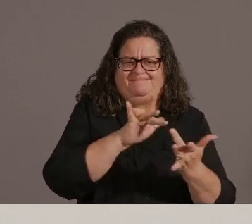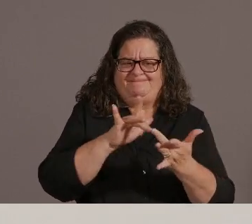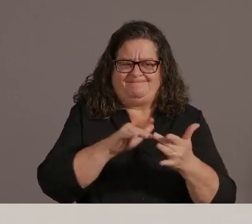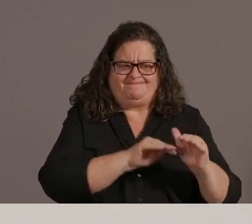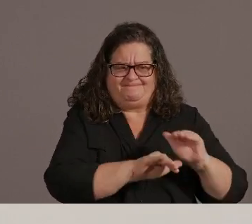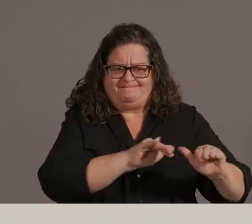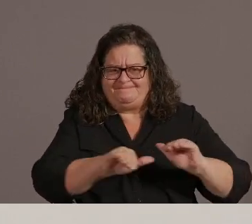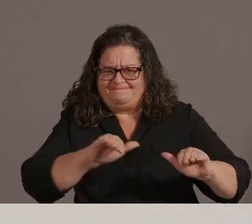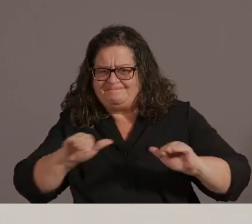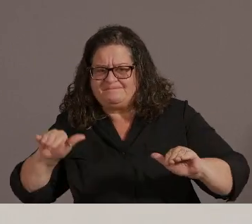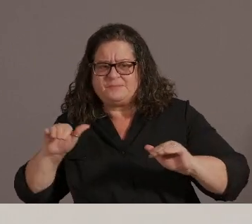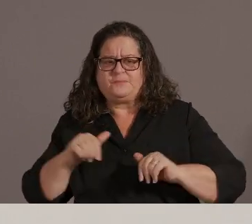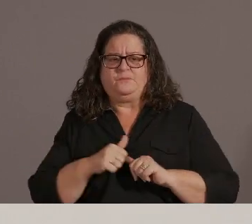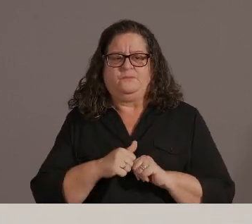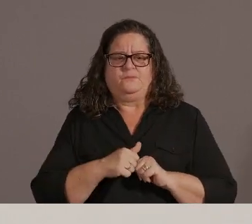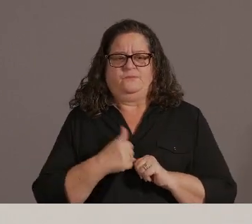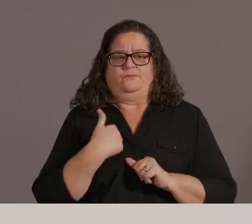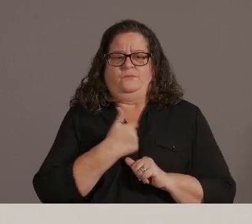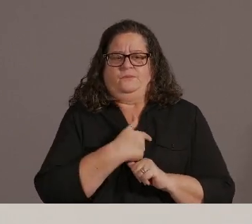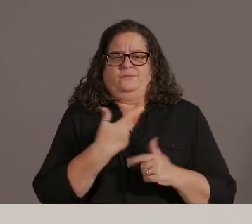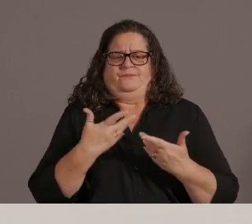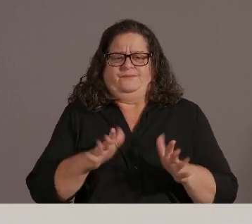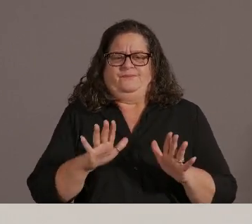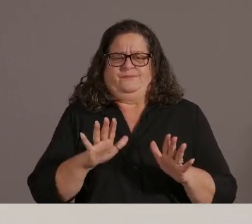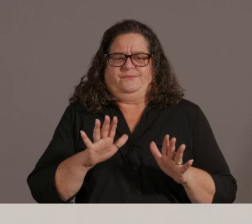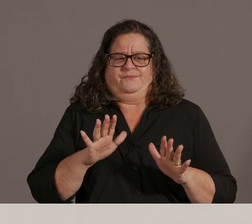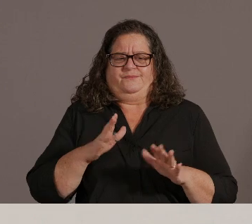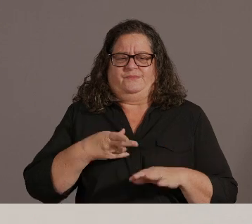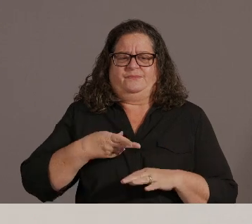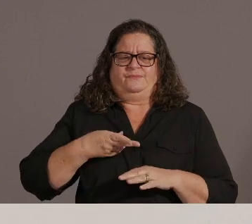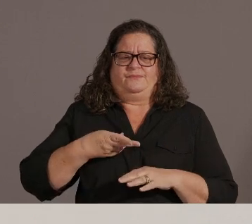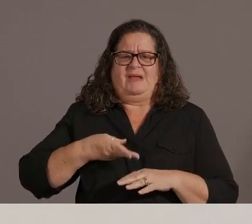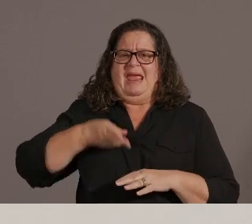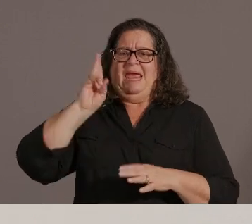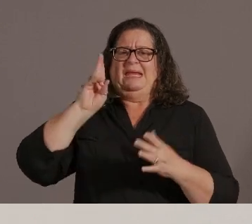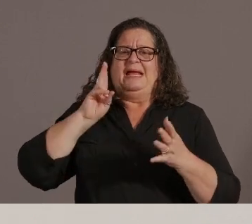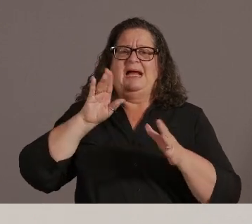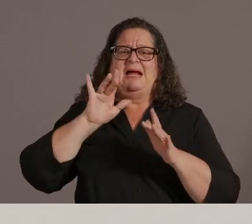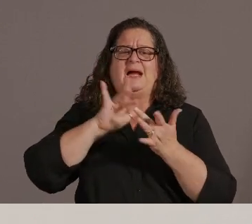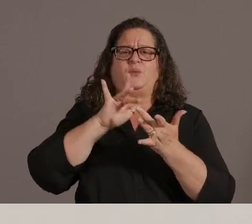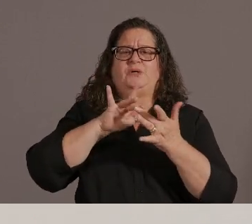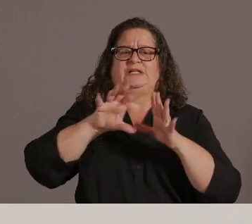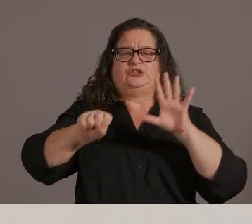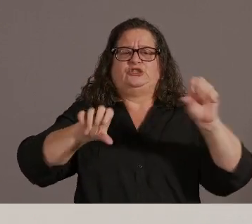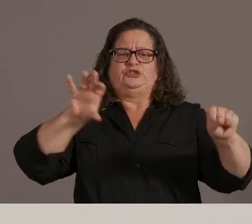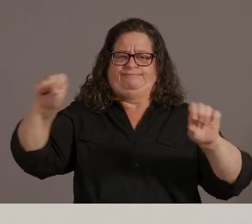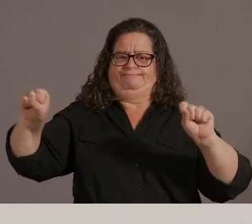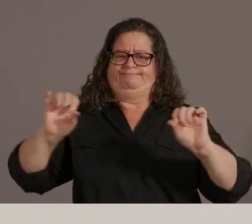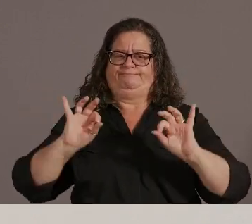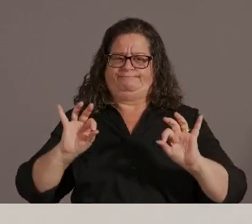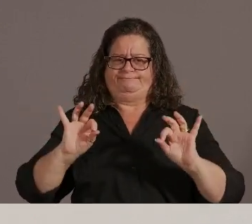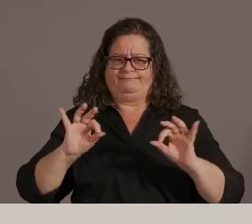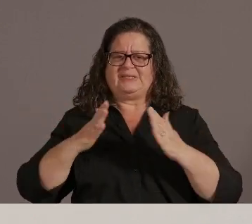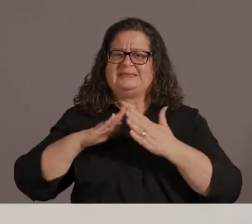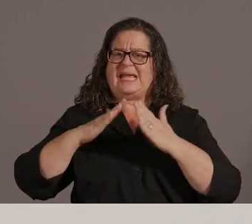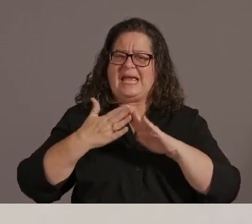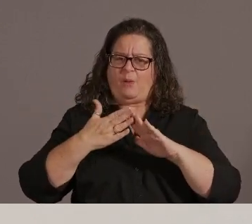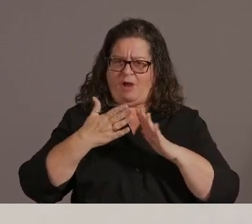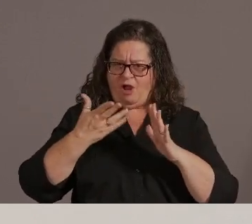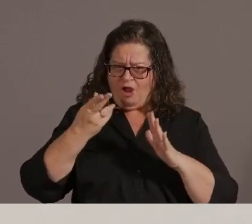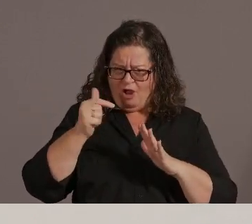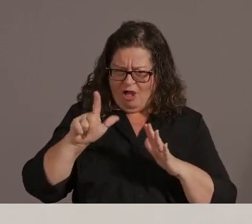intensity targeted outreach, which we've been doing Spanish and English town halls We have been working to get our website